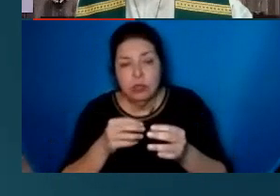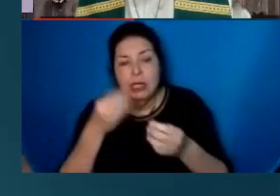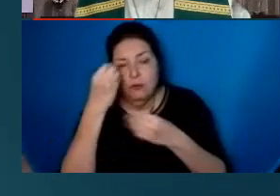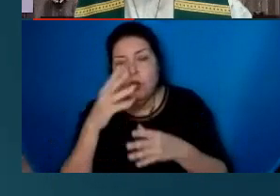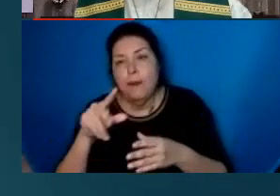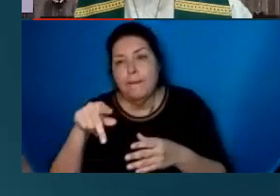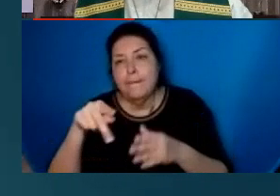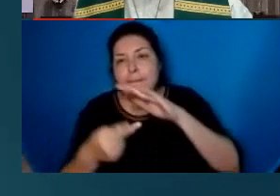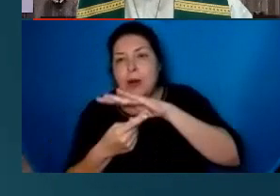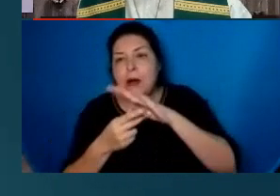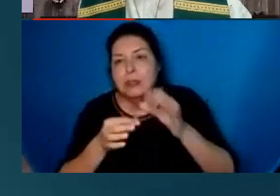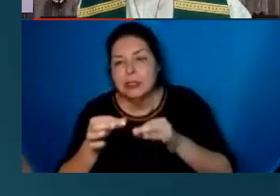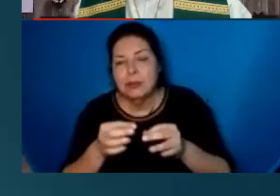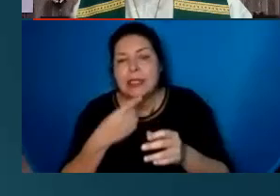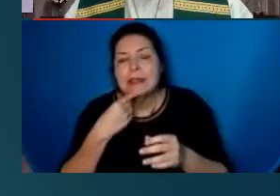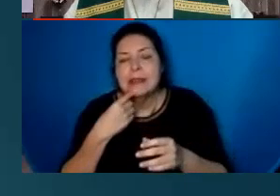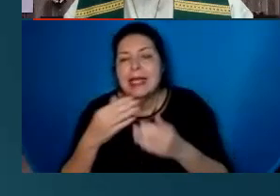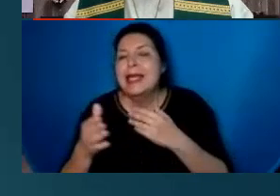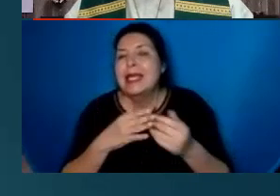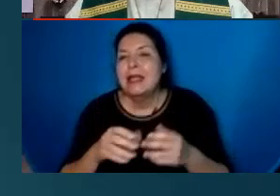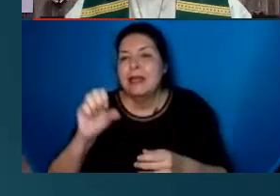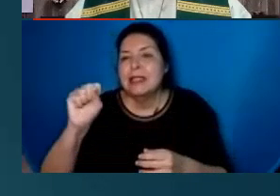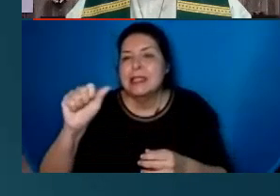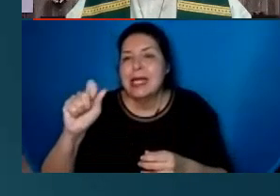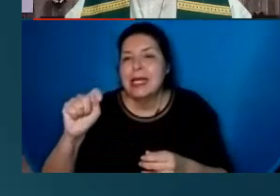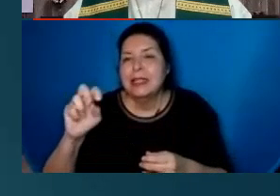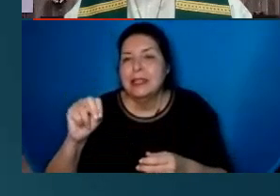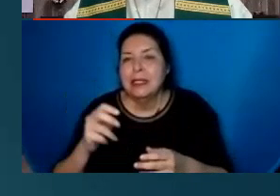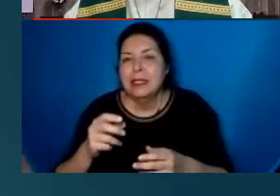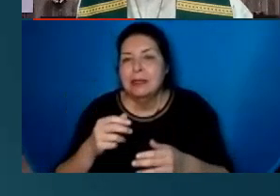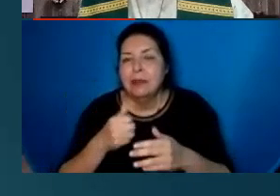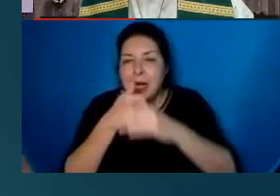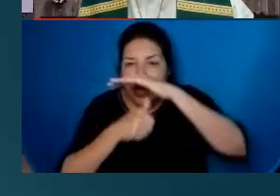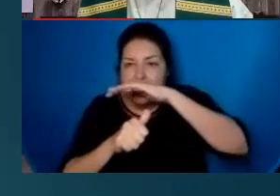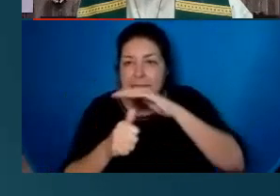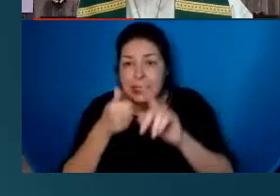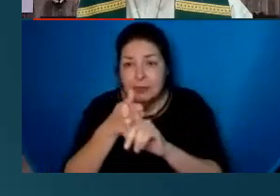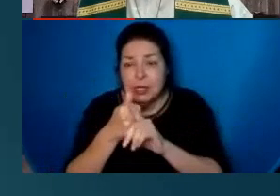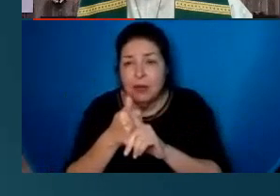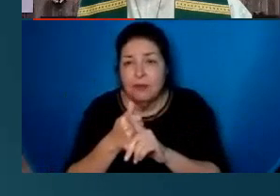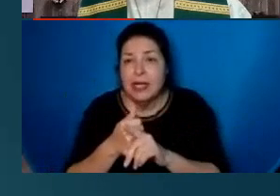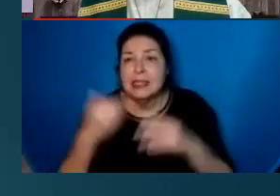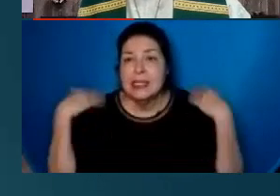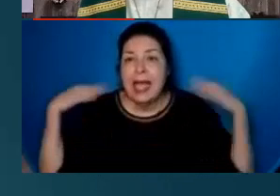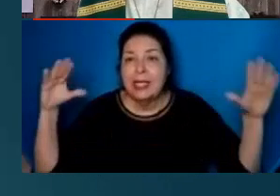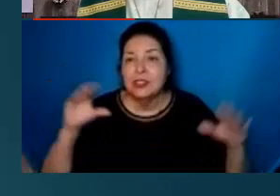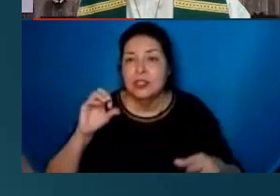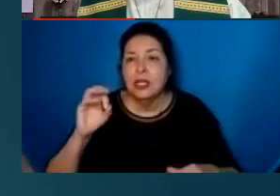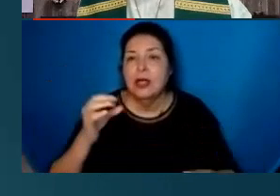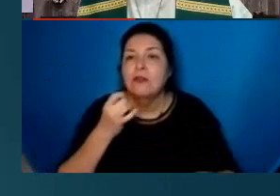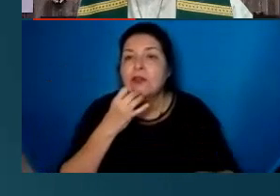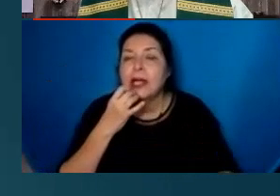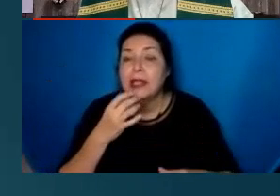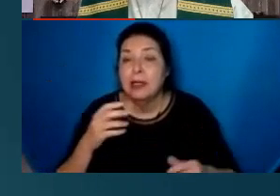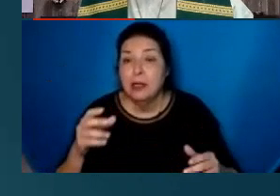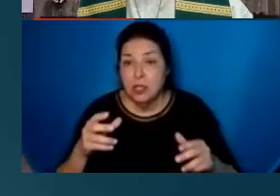"Even Satan disguises himself as an angel of light." The ability of demons to act natural helps